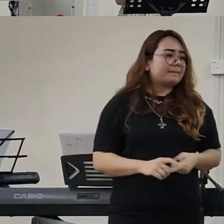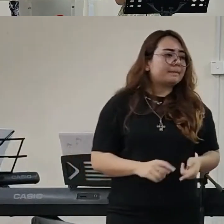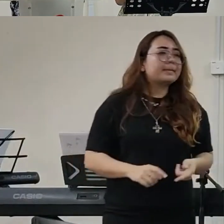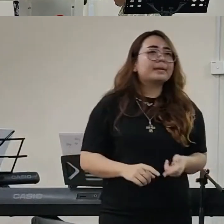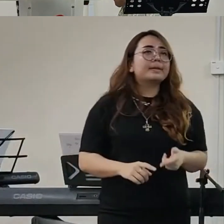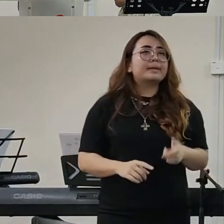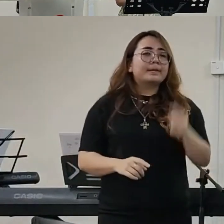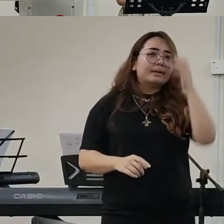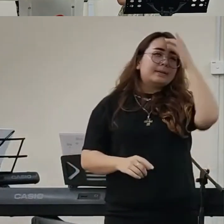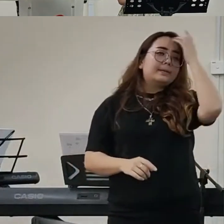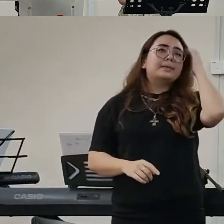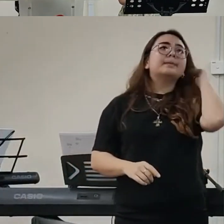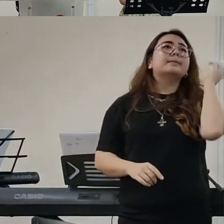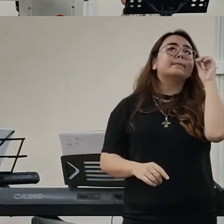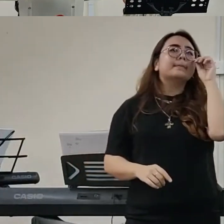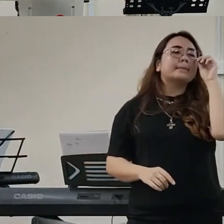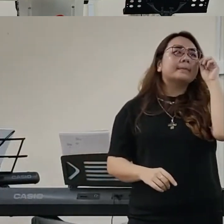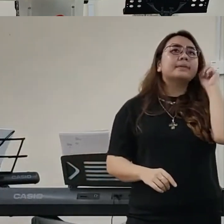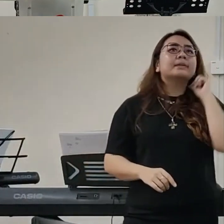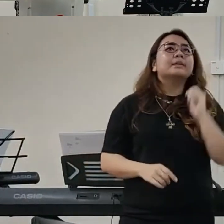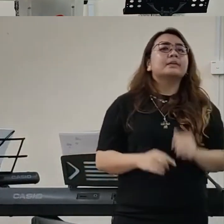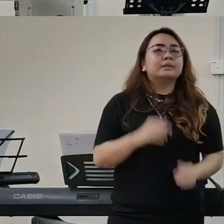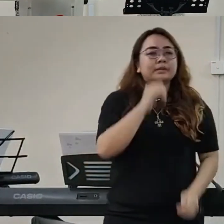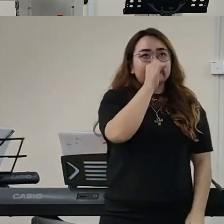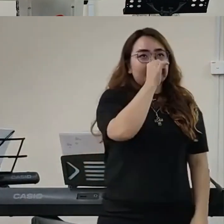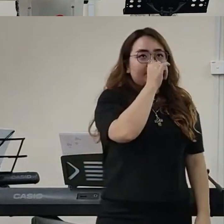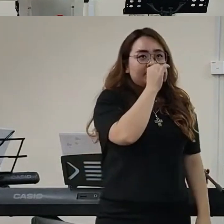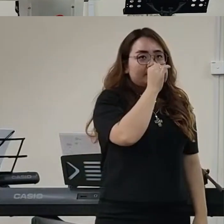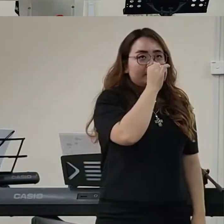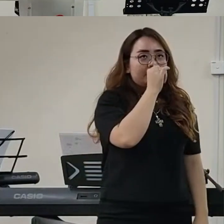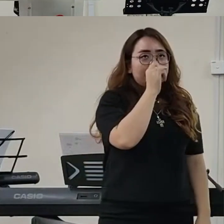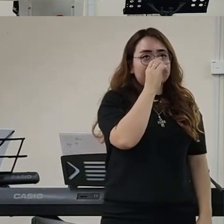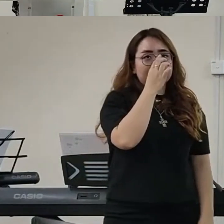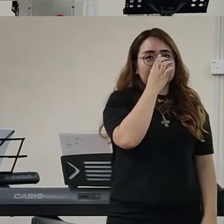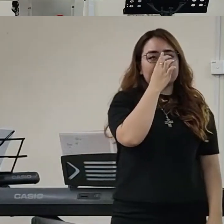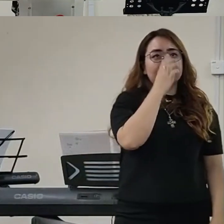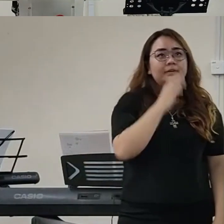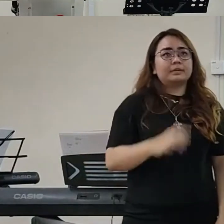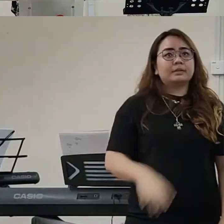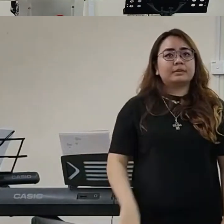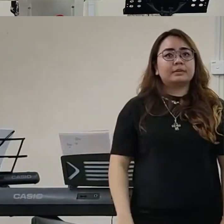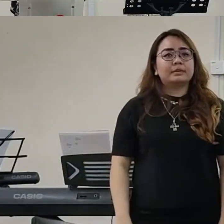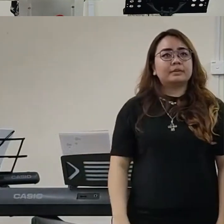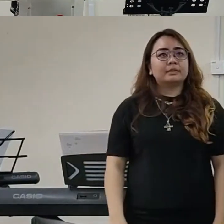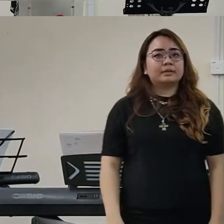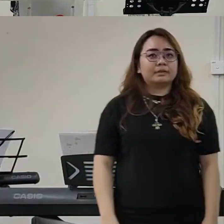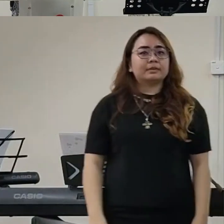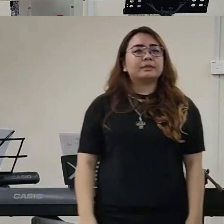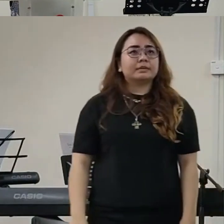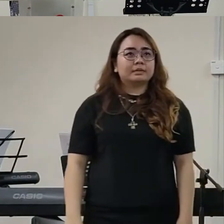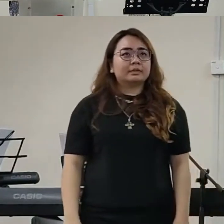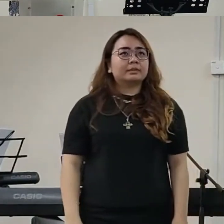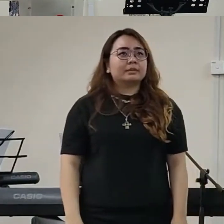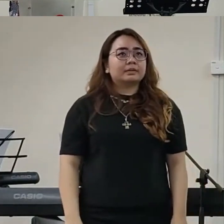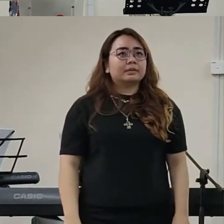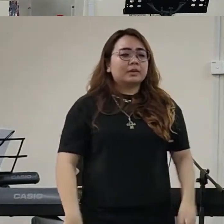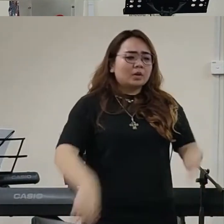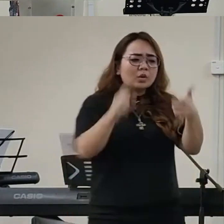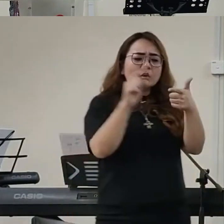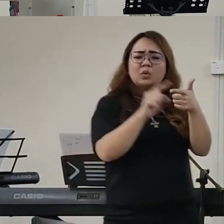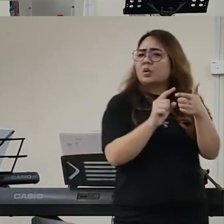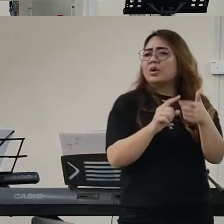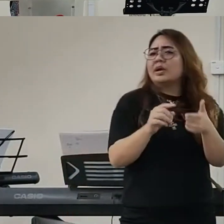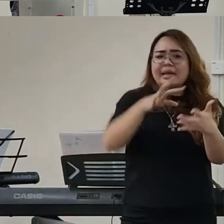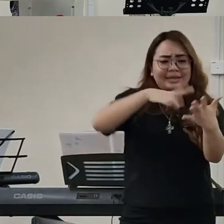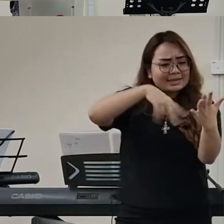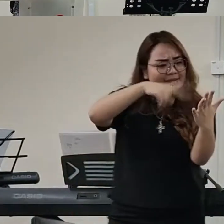study the chapter, you just lenga, you come on Thursday, okay, and then you just do whatever you can. That's not the right attitude. You need to study the word.